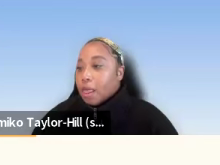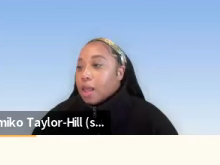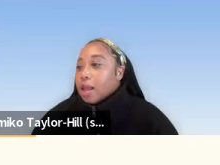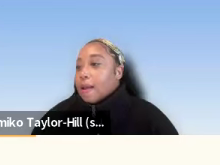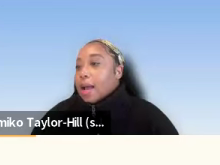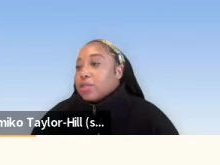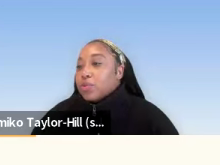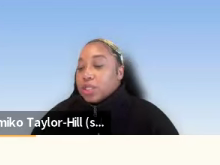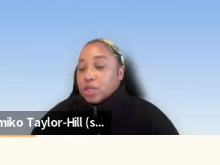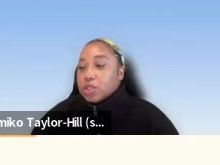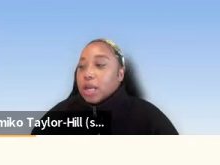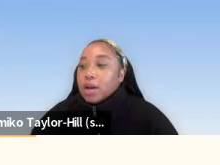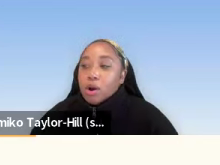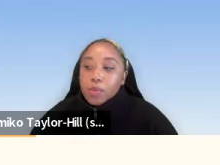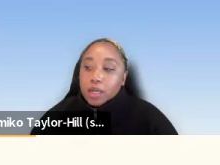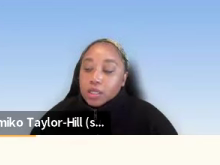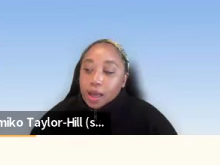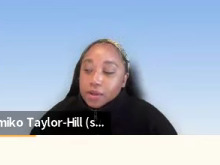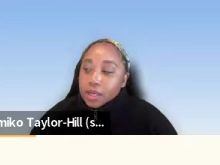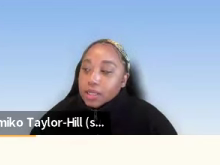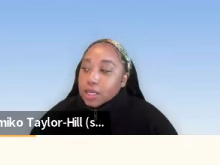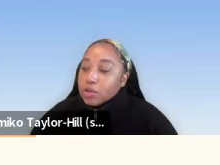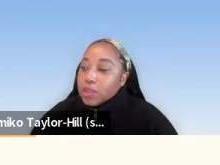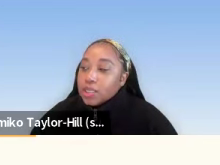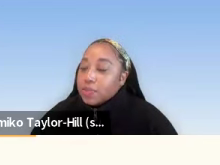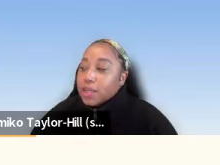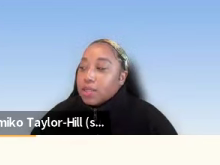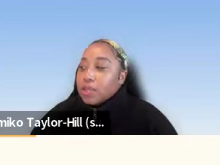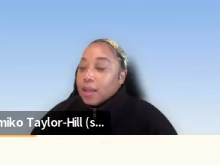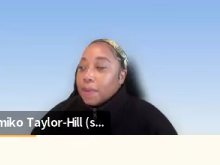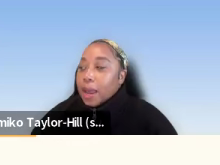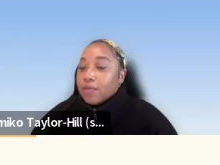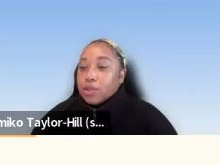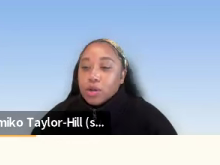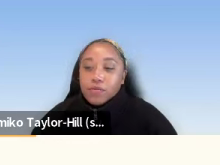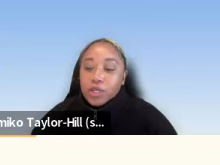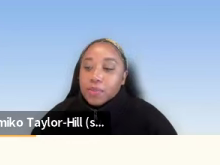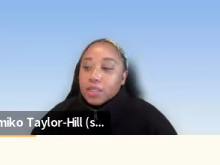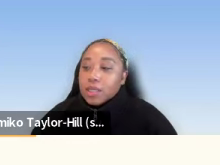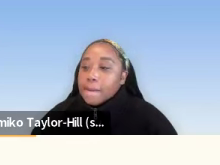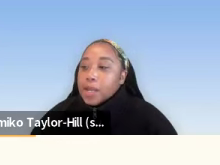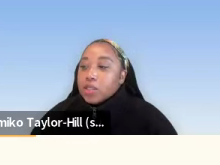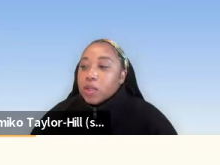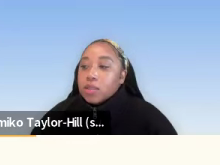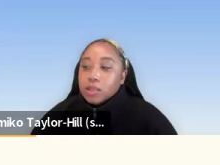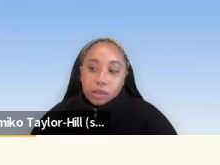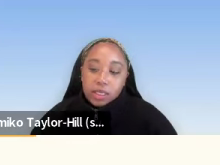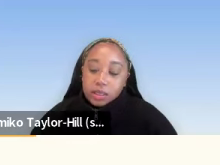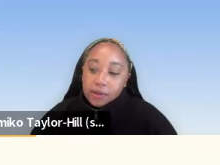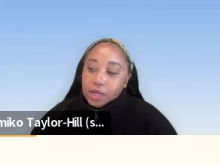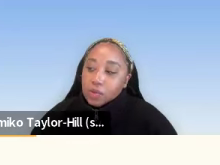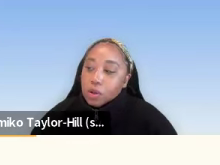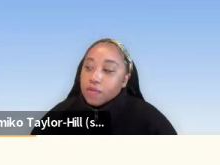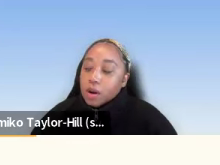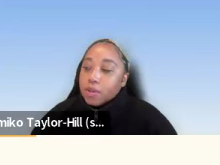possession. As a researcher and harm reduction advocate, can you please speak to the impact of alternative treatments, as well as